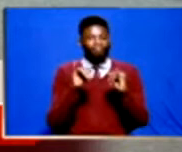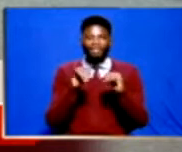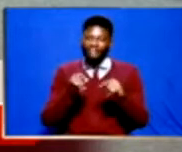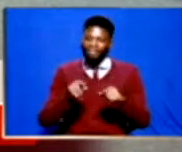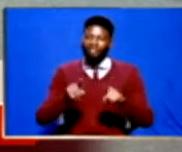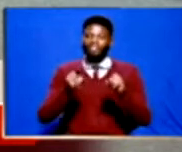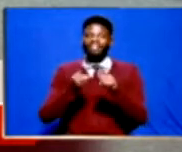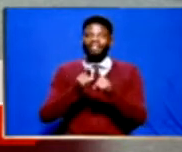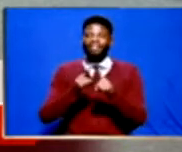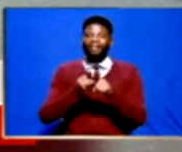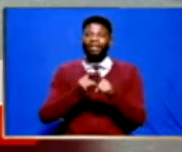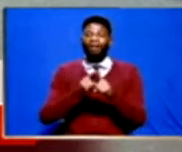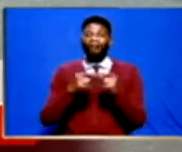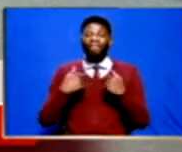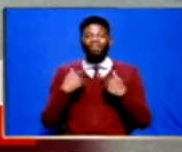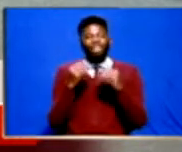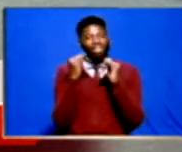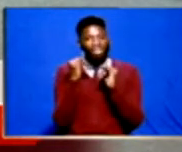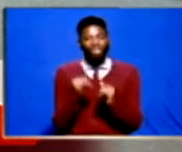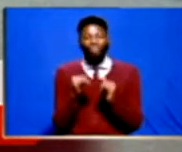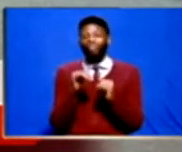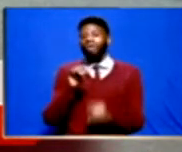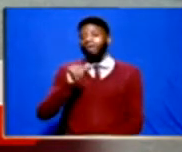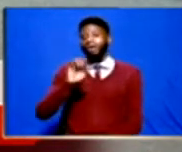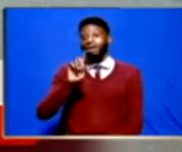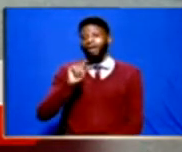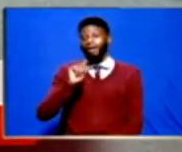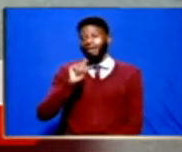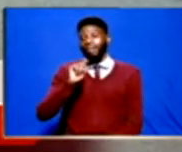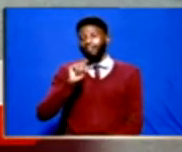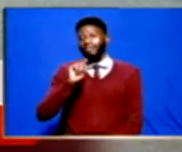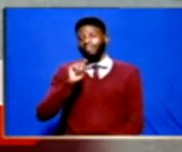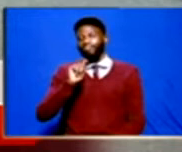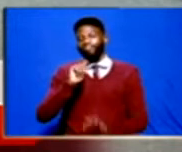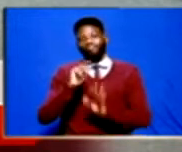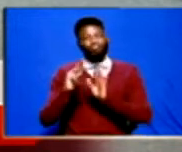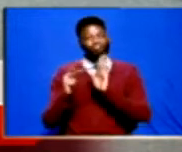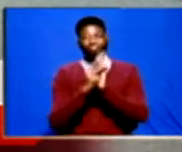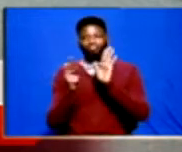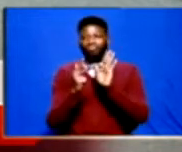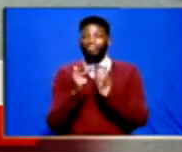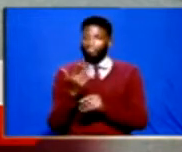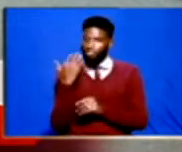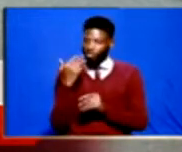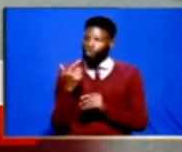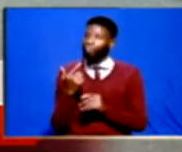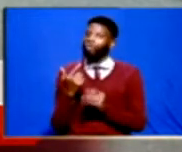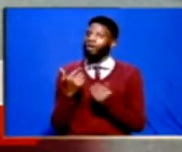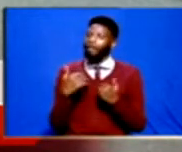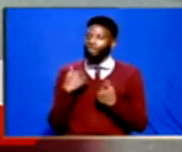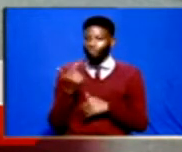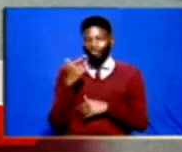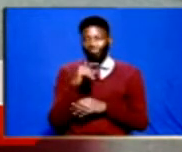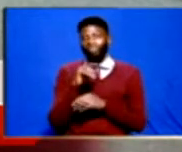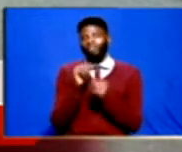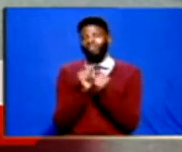to get a new act in place, because the laws that were in use, like I said, were from 1940. The regime was quite old,